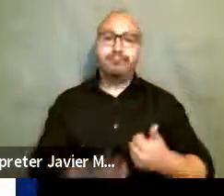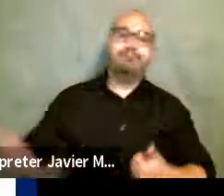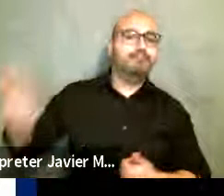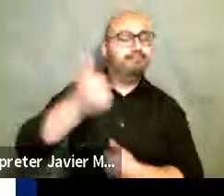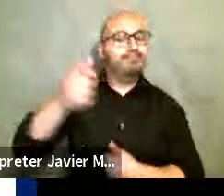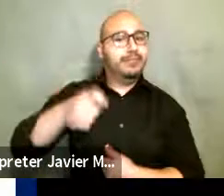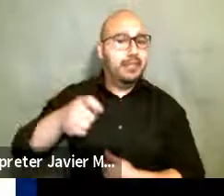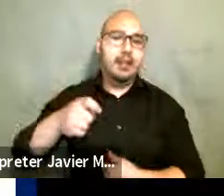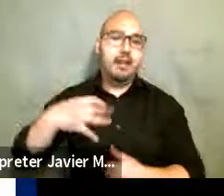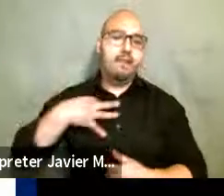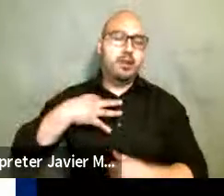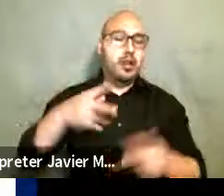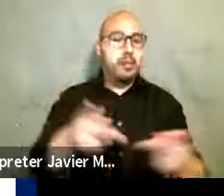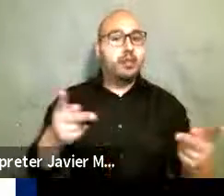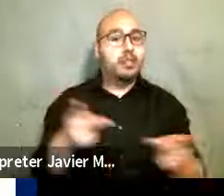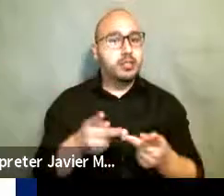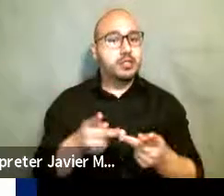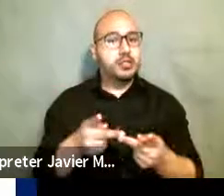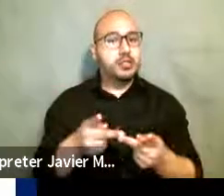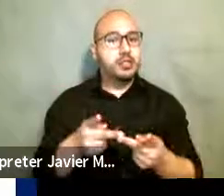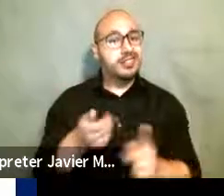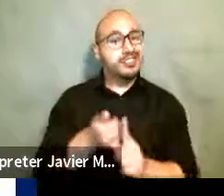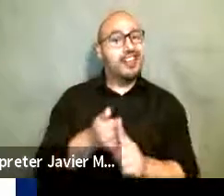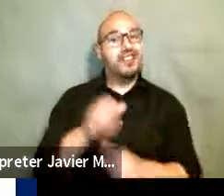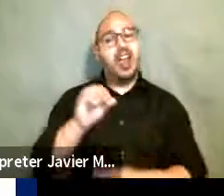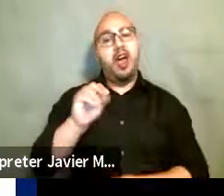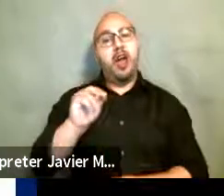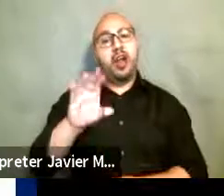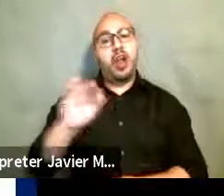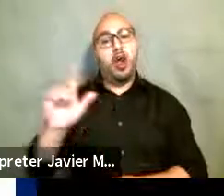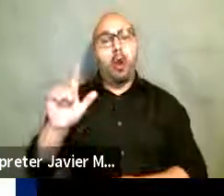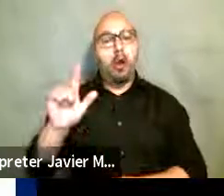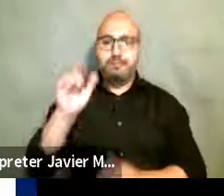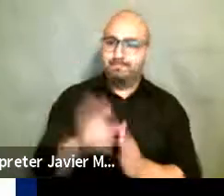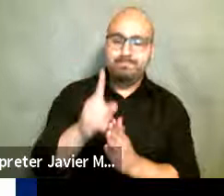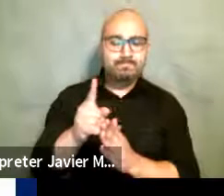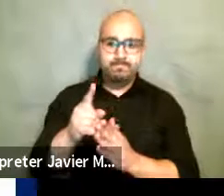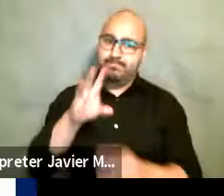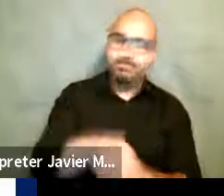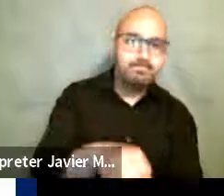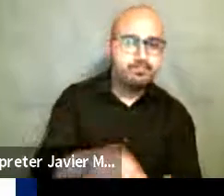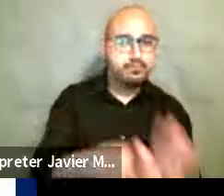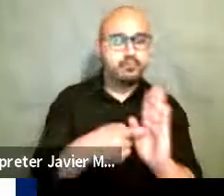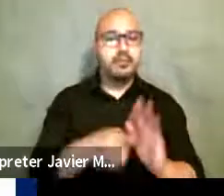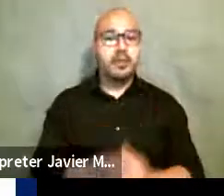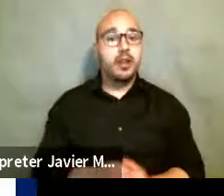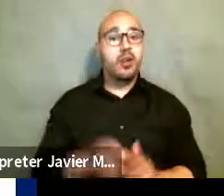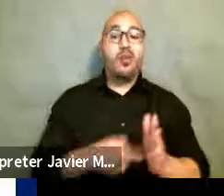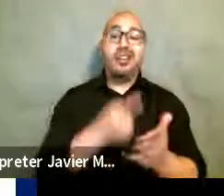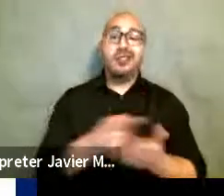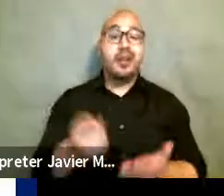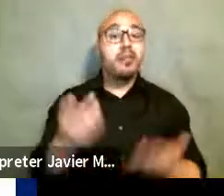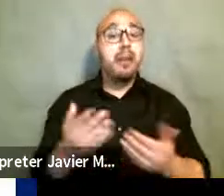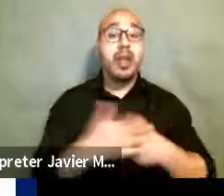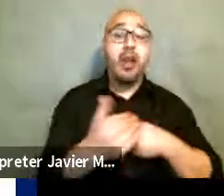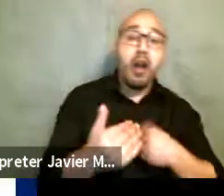needed volunteer positions. You work an on-call shift once a week, and you might get called, you might